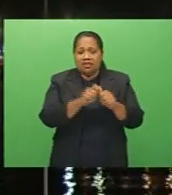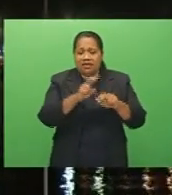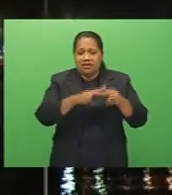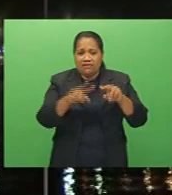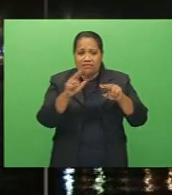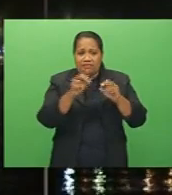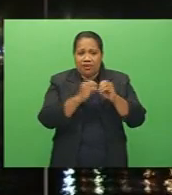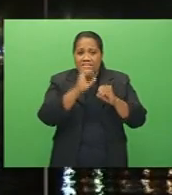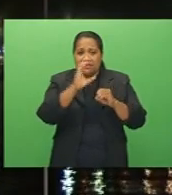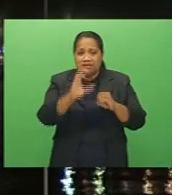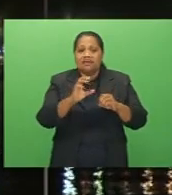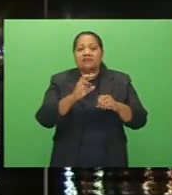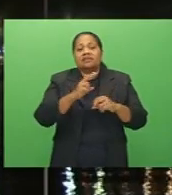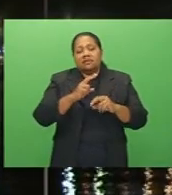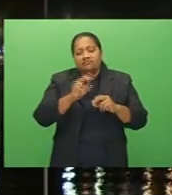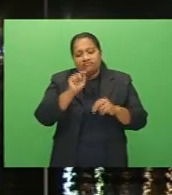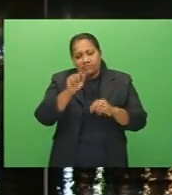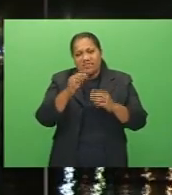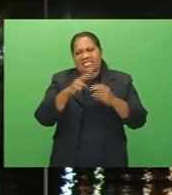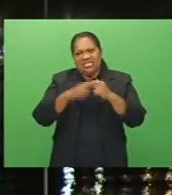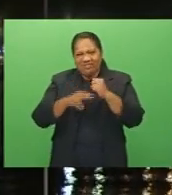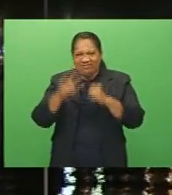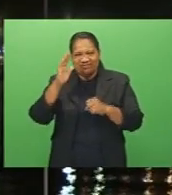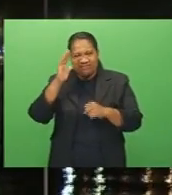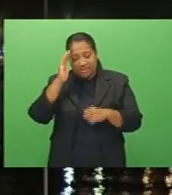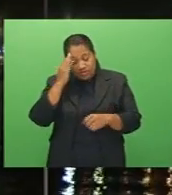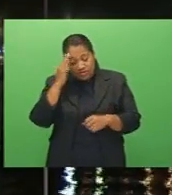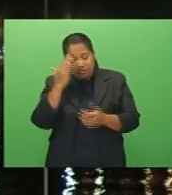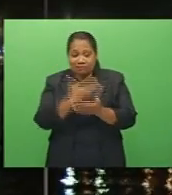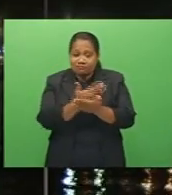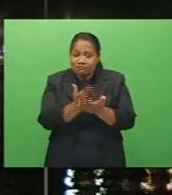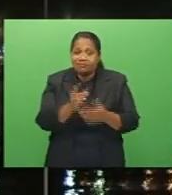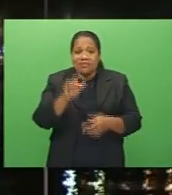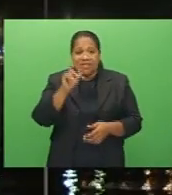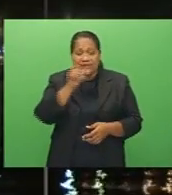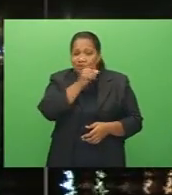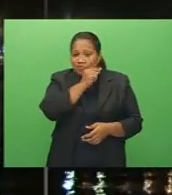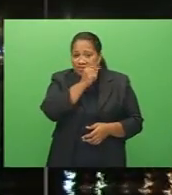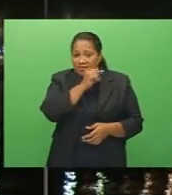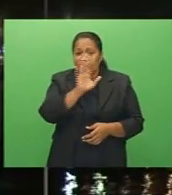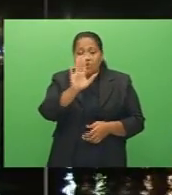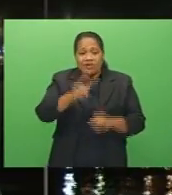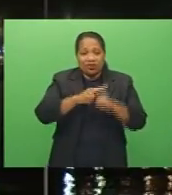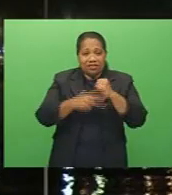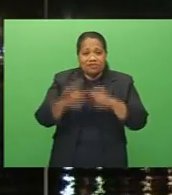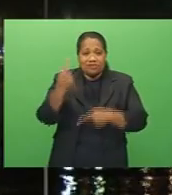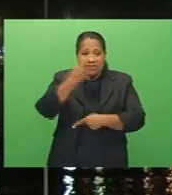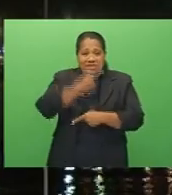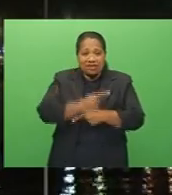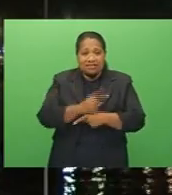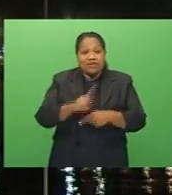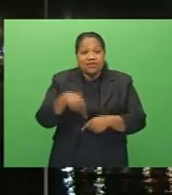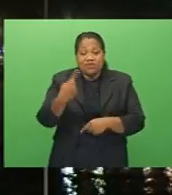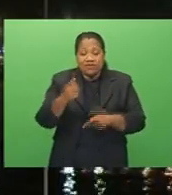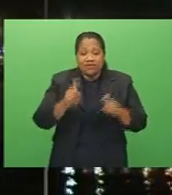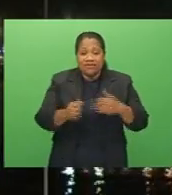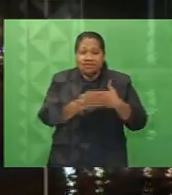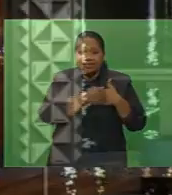fbcnews@fbc.com.fj, or share it with us via our Facebook and Twitter accounts. That's your news for tonight. Until tomorrow, stay safe.